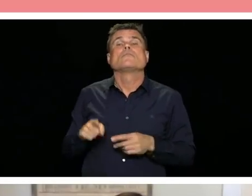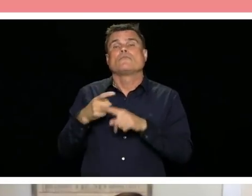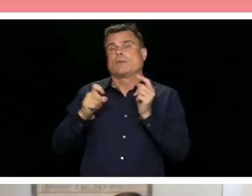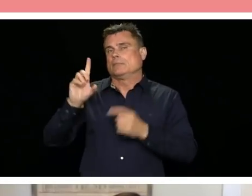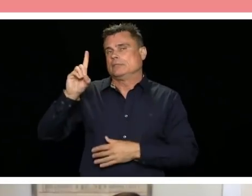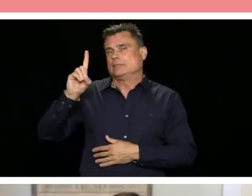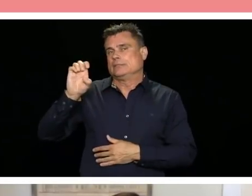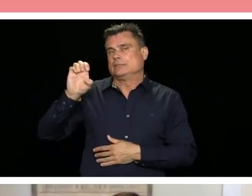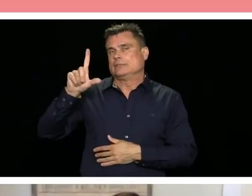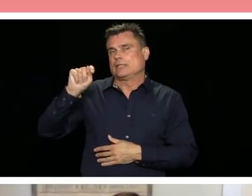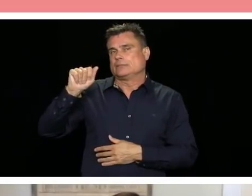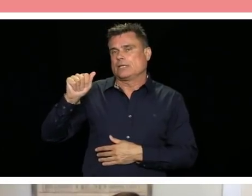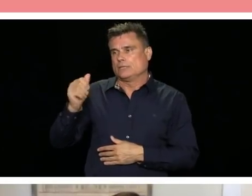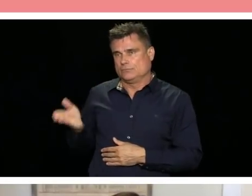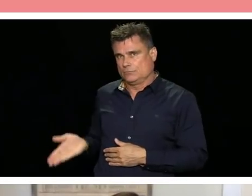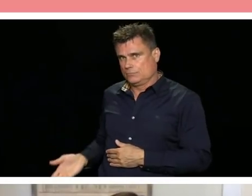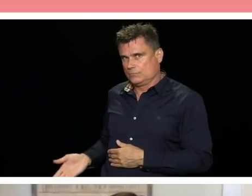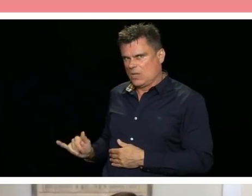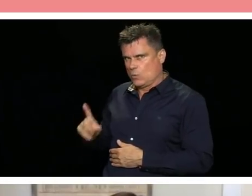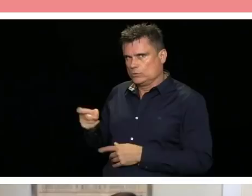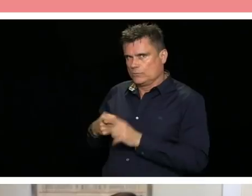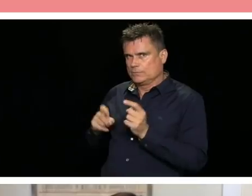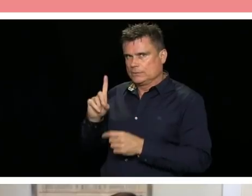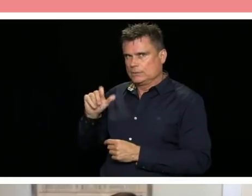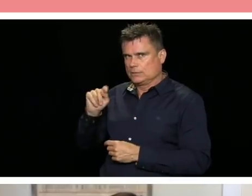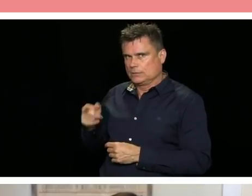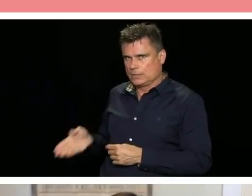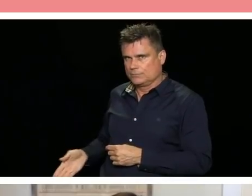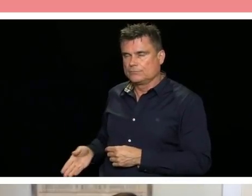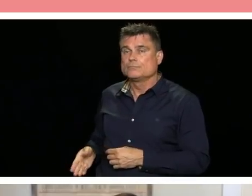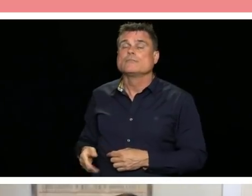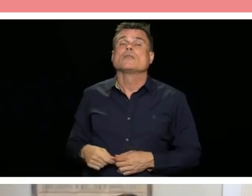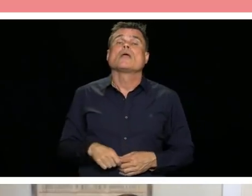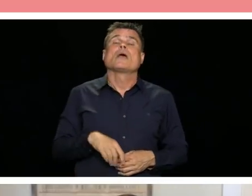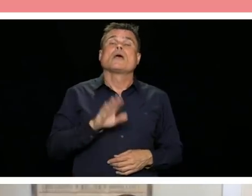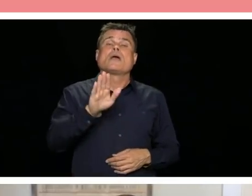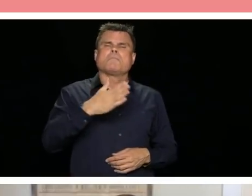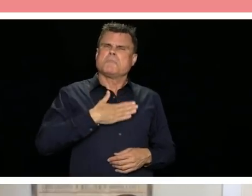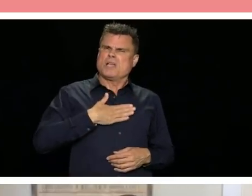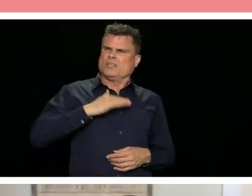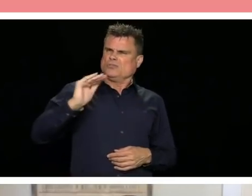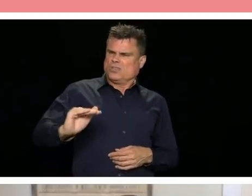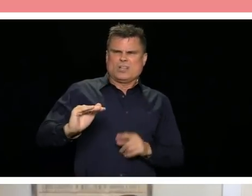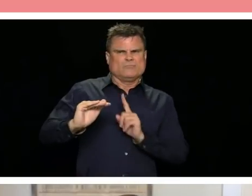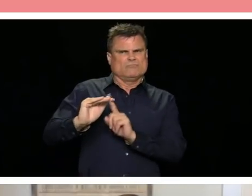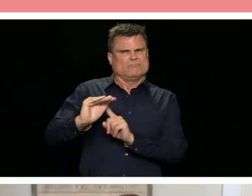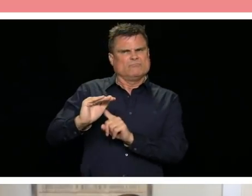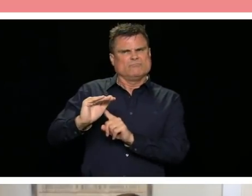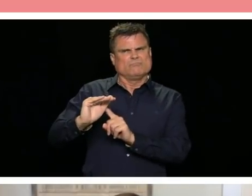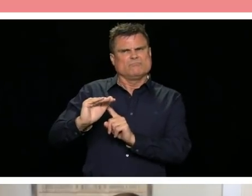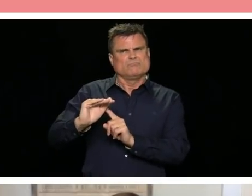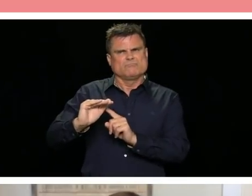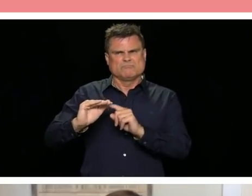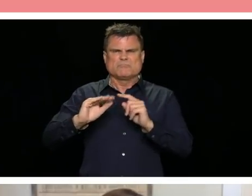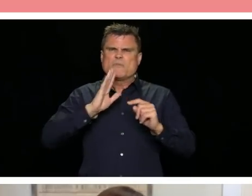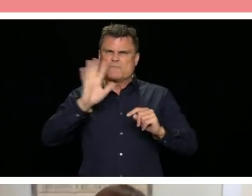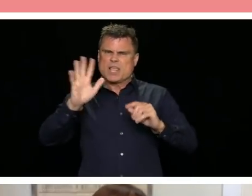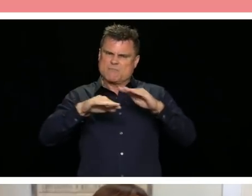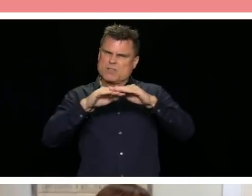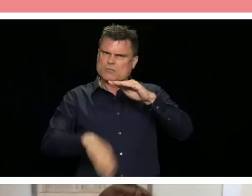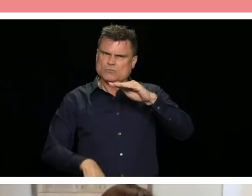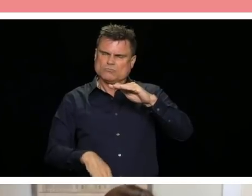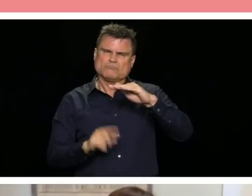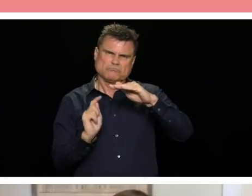whether my preschool age child has COVID-19 or just the regular cold or flu? Mm-hmm. Another great